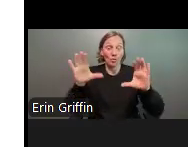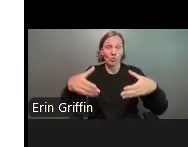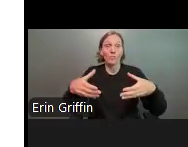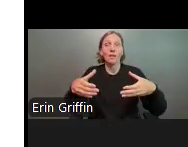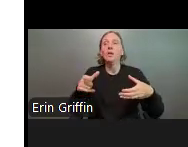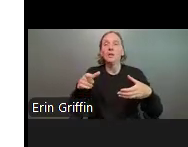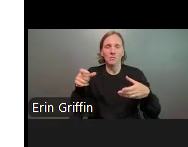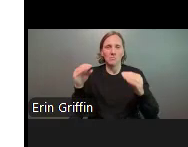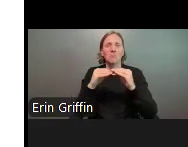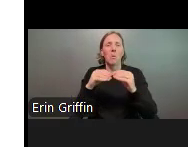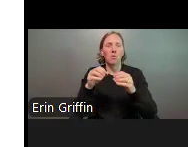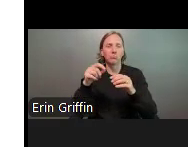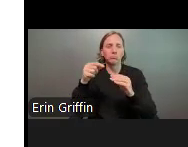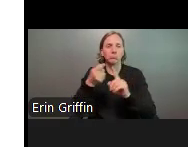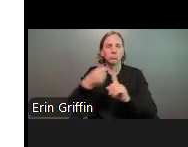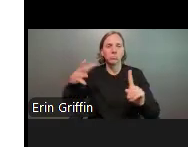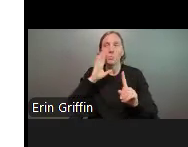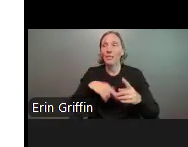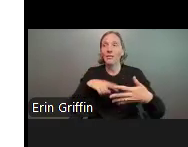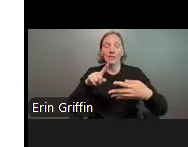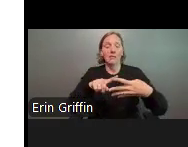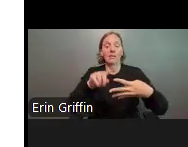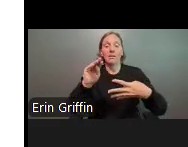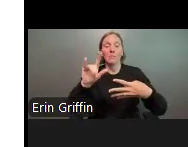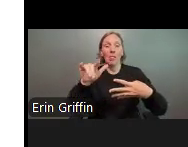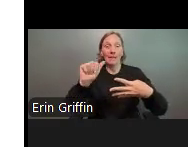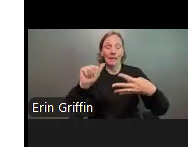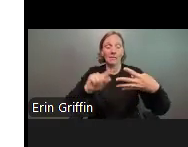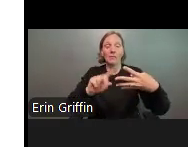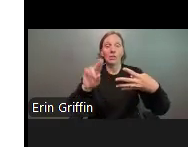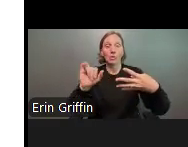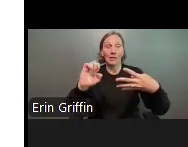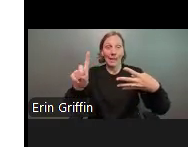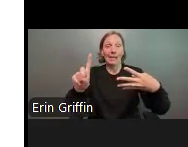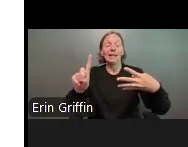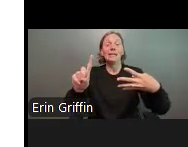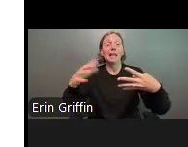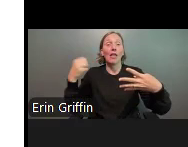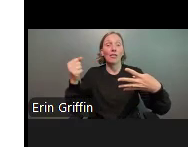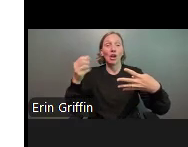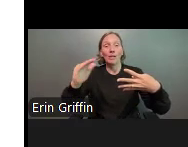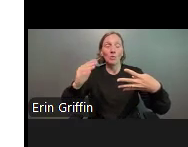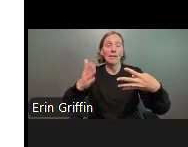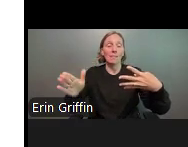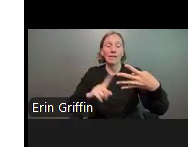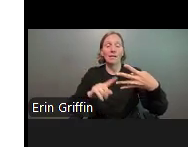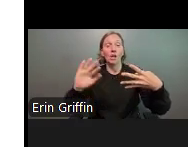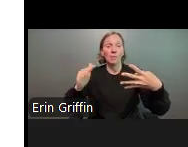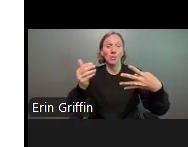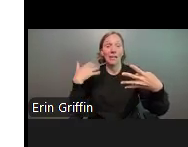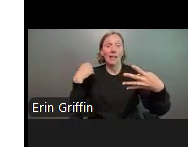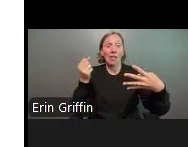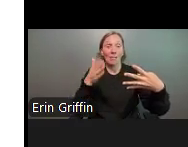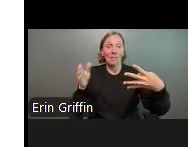today. This is Molina Healthcare of Washington, United Healthcare Community Plan, Community Health Plan of